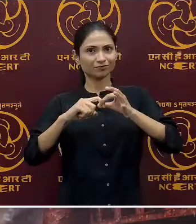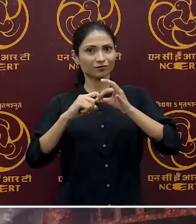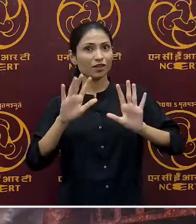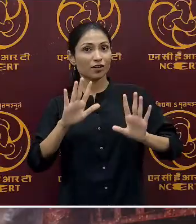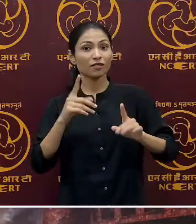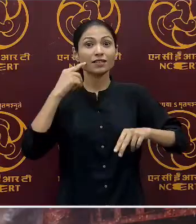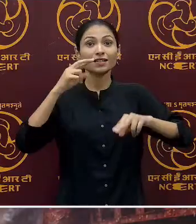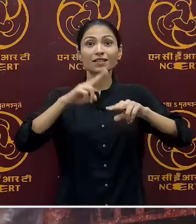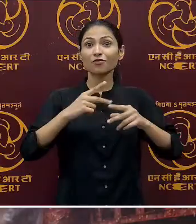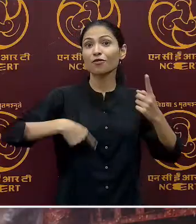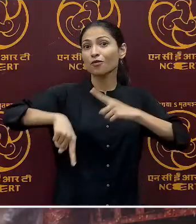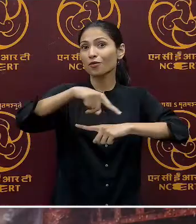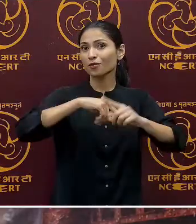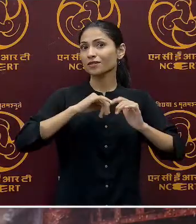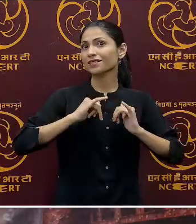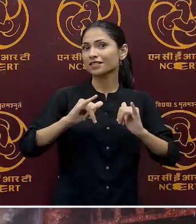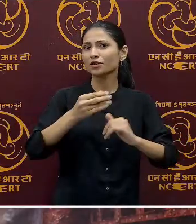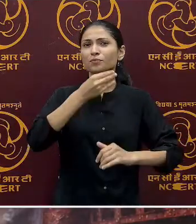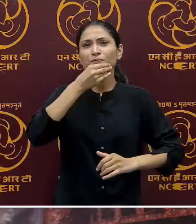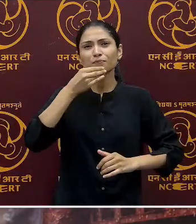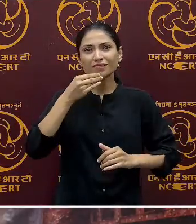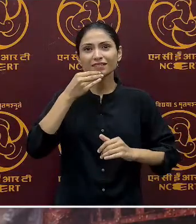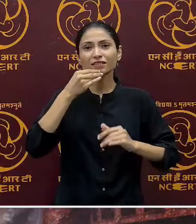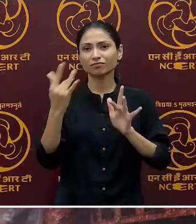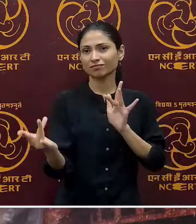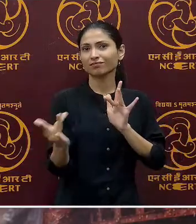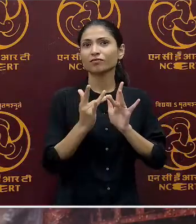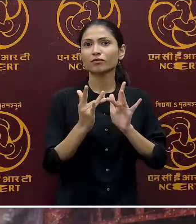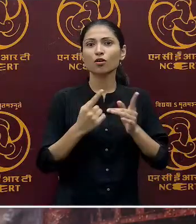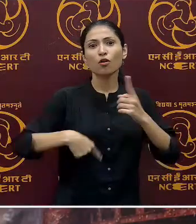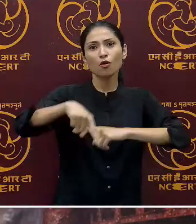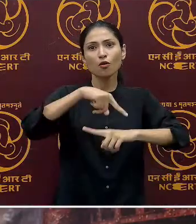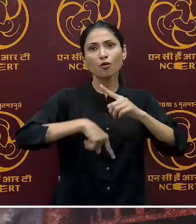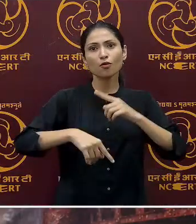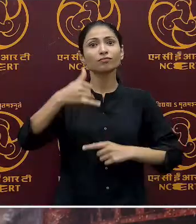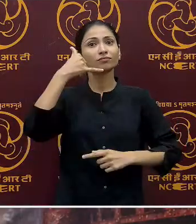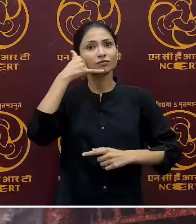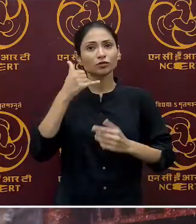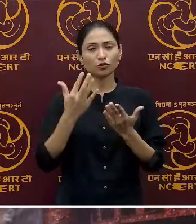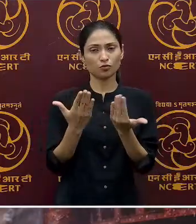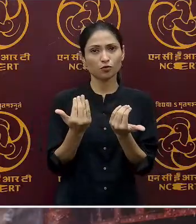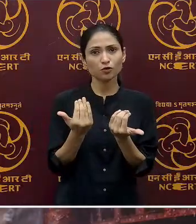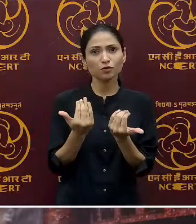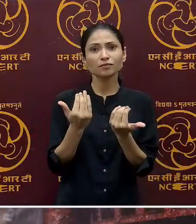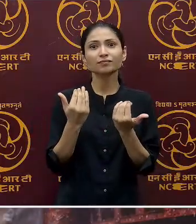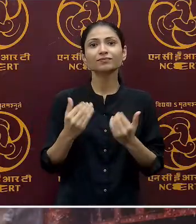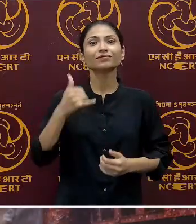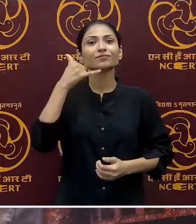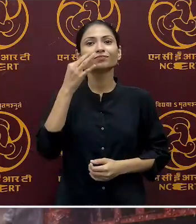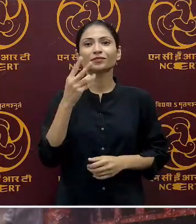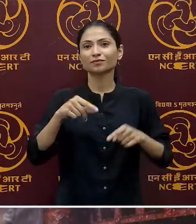you also have doubts, please reach out to us. Either you can call us on our number, which is